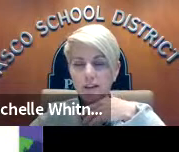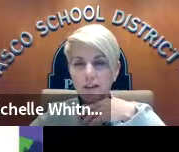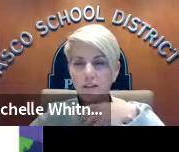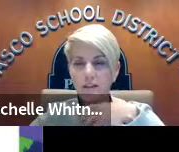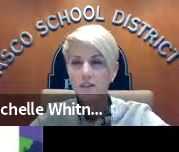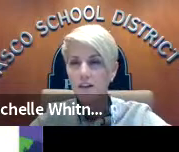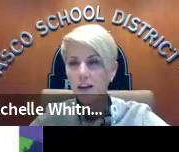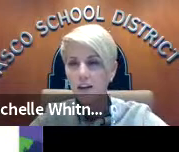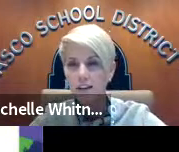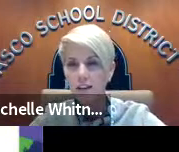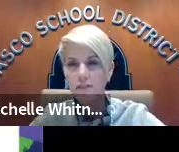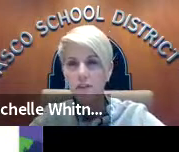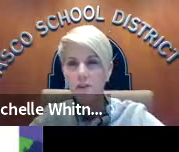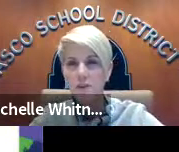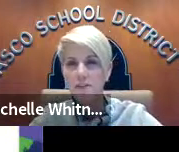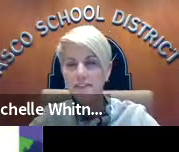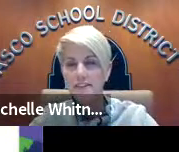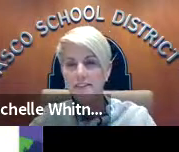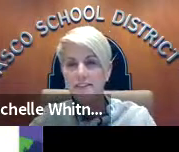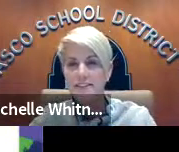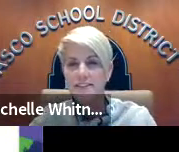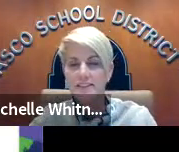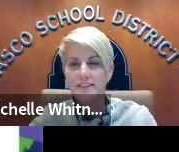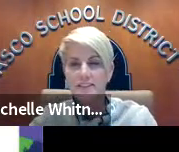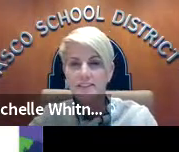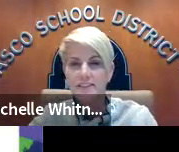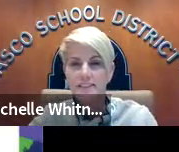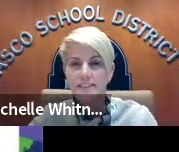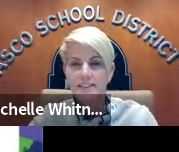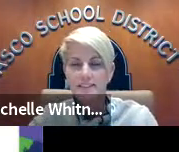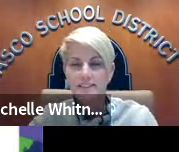Is there anything I can clarify or highlight for you?